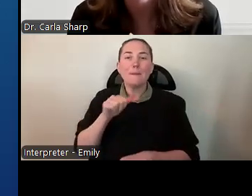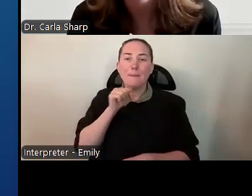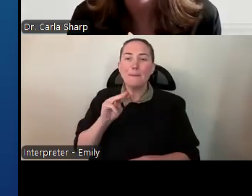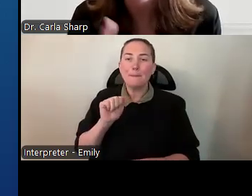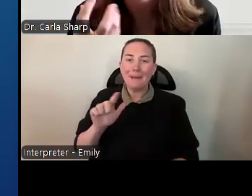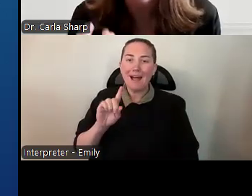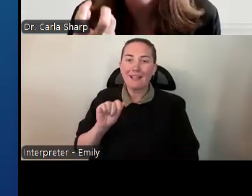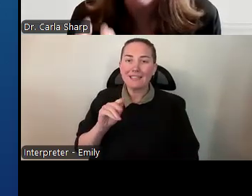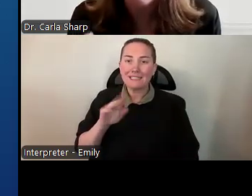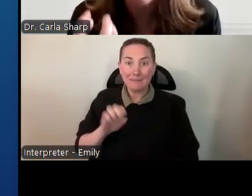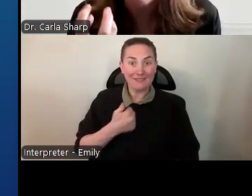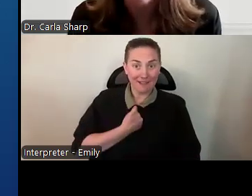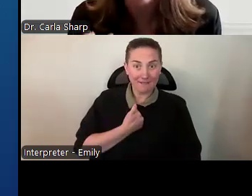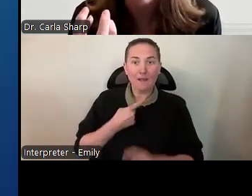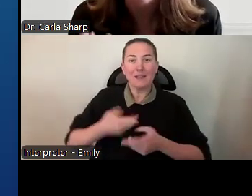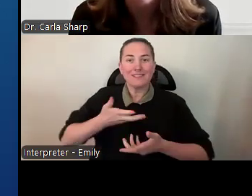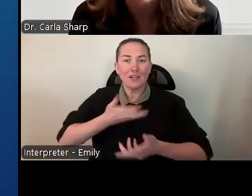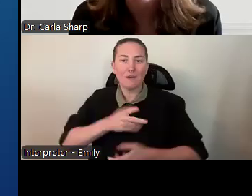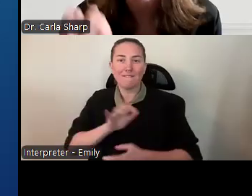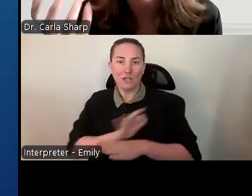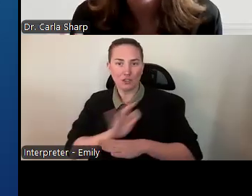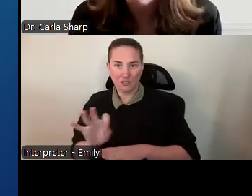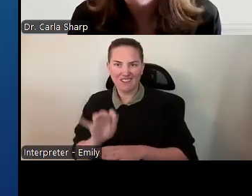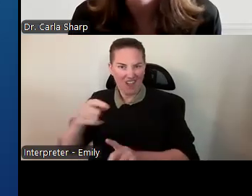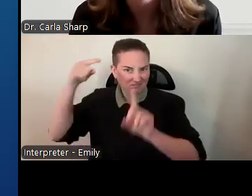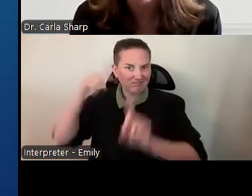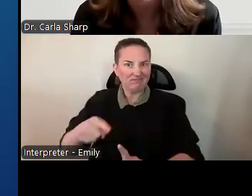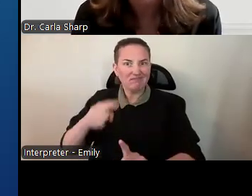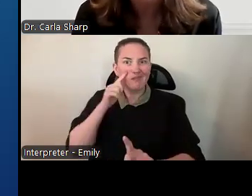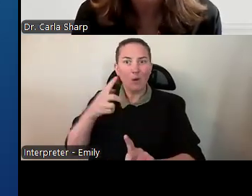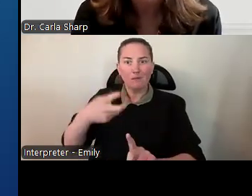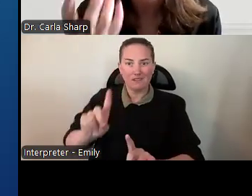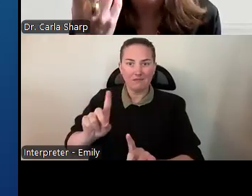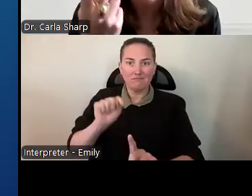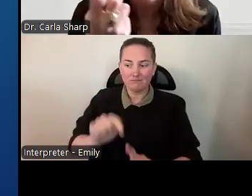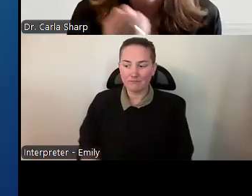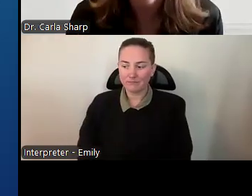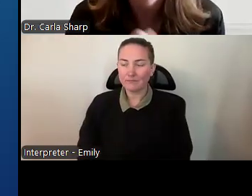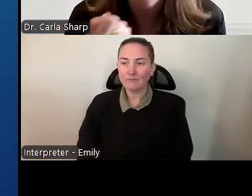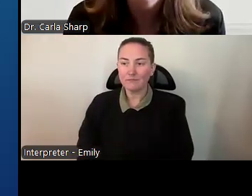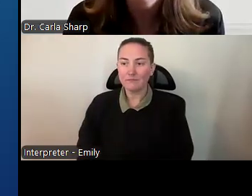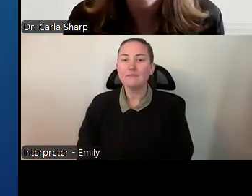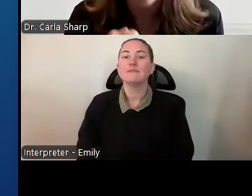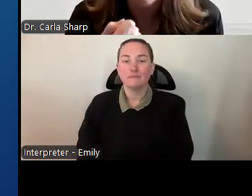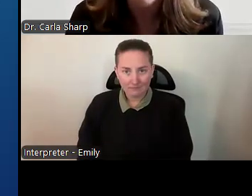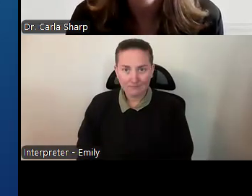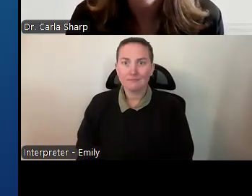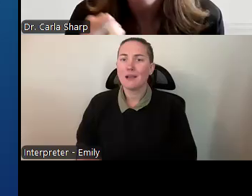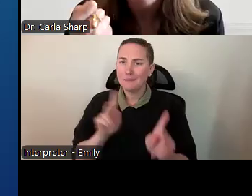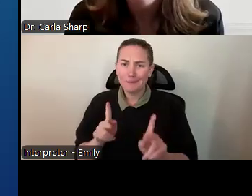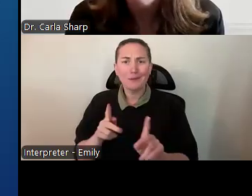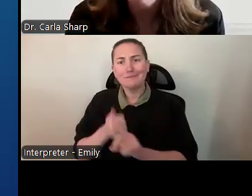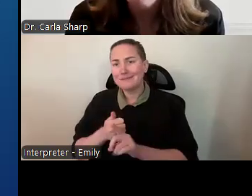interpersonal functioning. That's the core distinguishing features of personality disorder Yes, people with depression